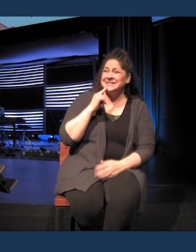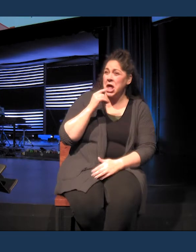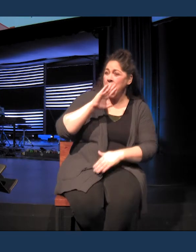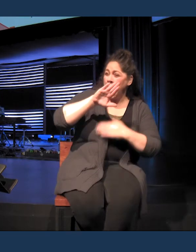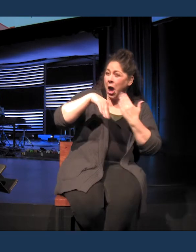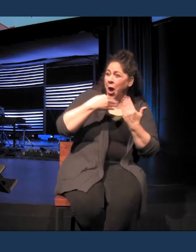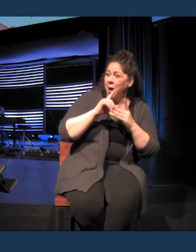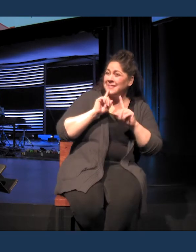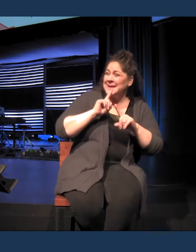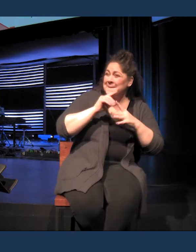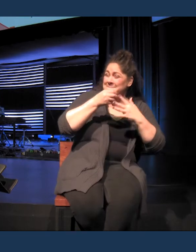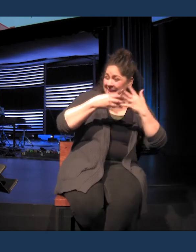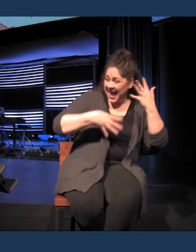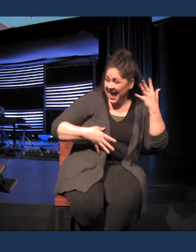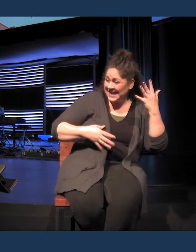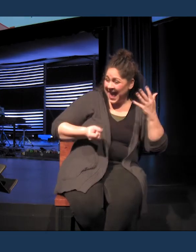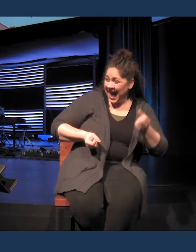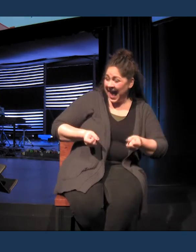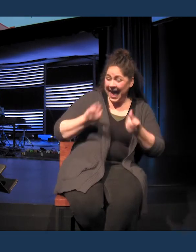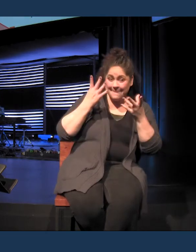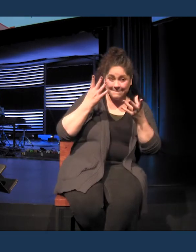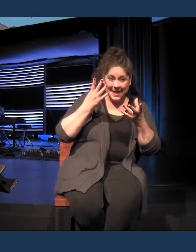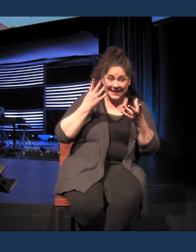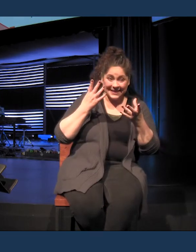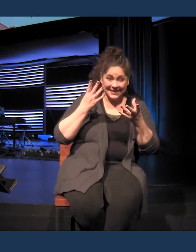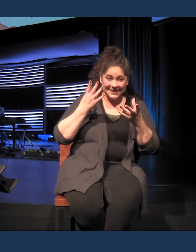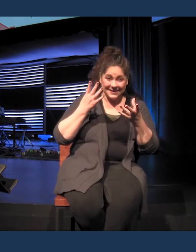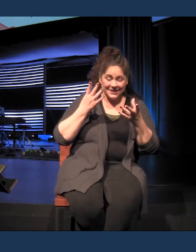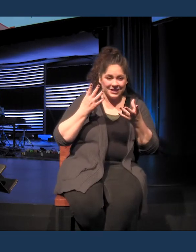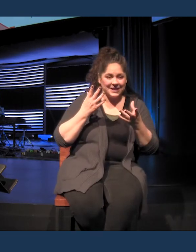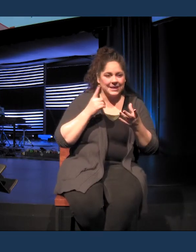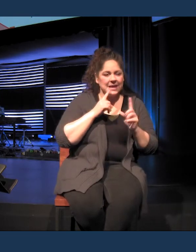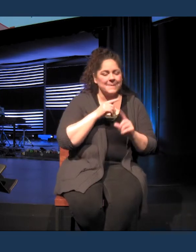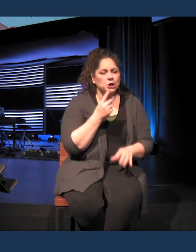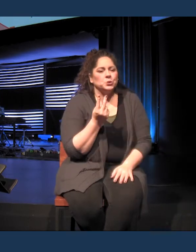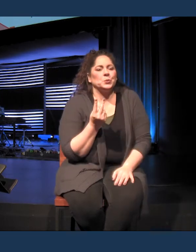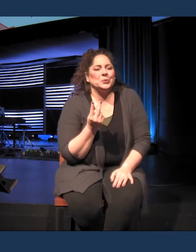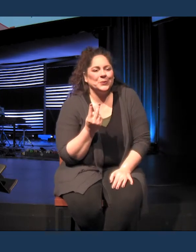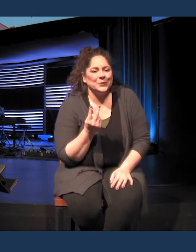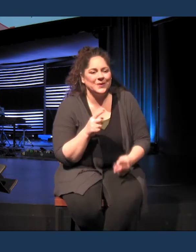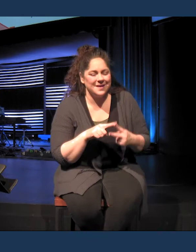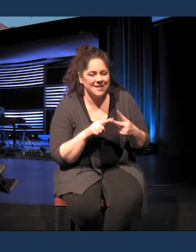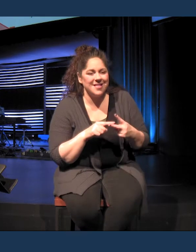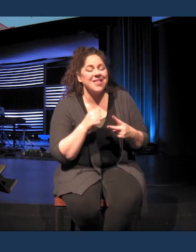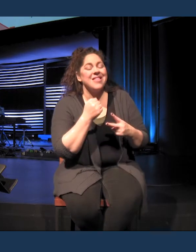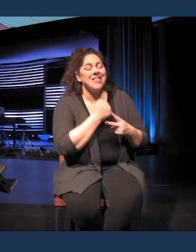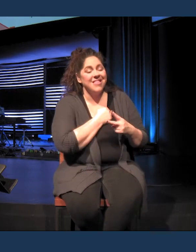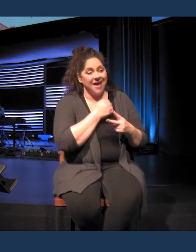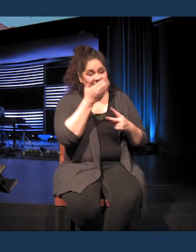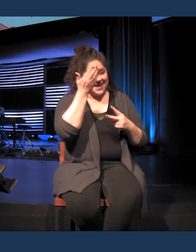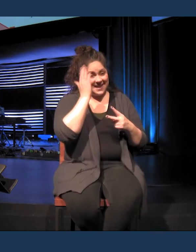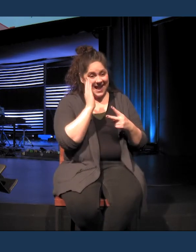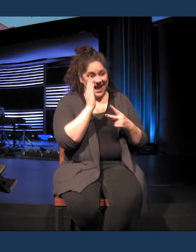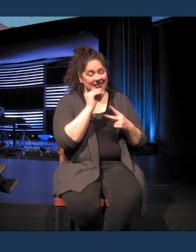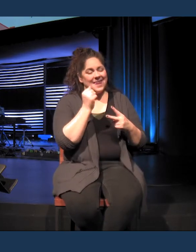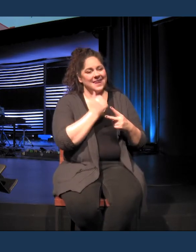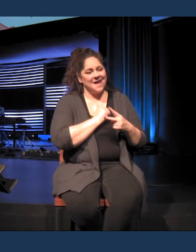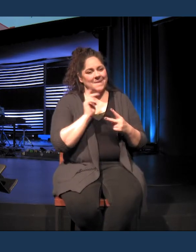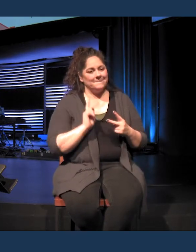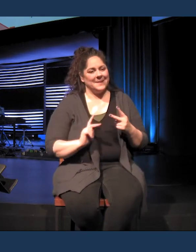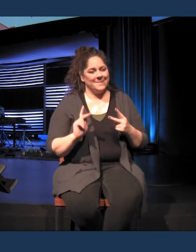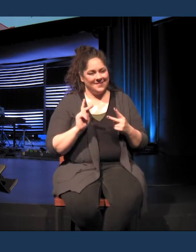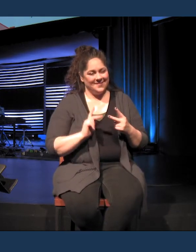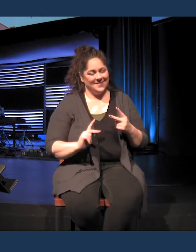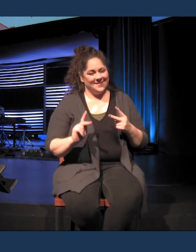all the commands. How many commands are there? Two. Love God and love people. Remember, Jesus said